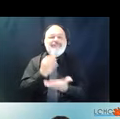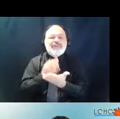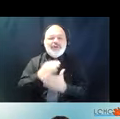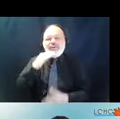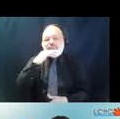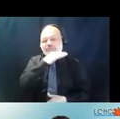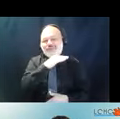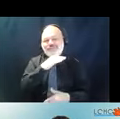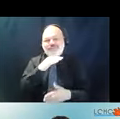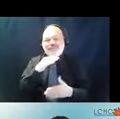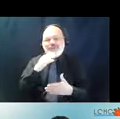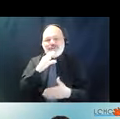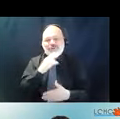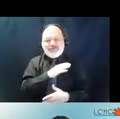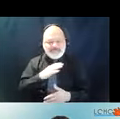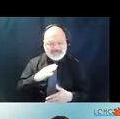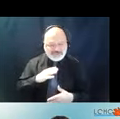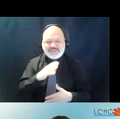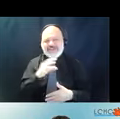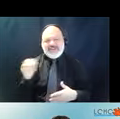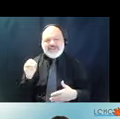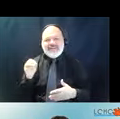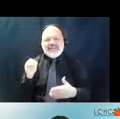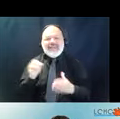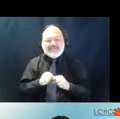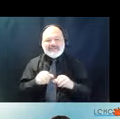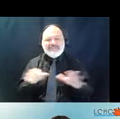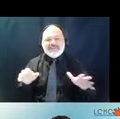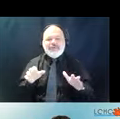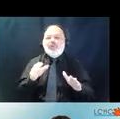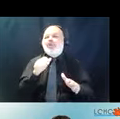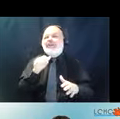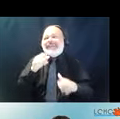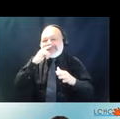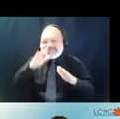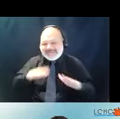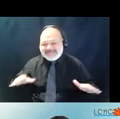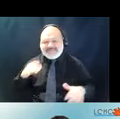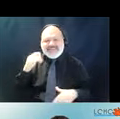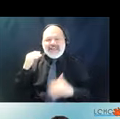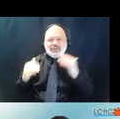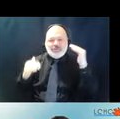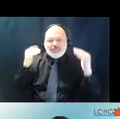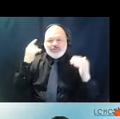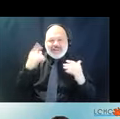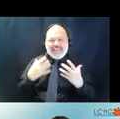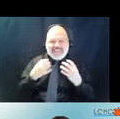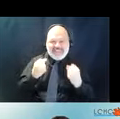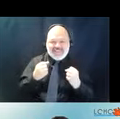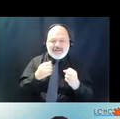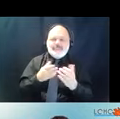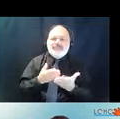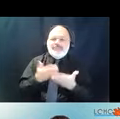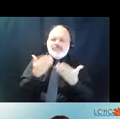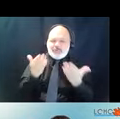have successfully expanded coverage for undocumented kids and young adults. And this legislative cycle, we are actively supporting